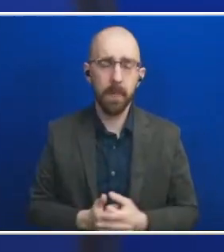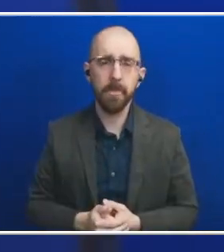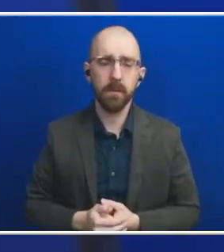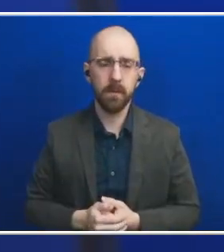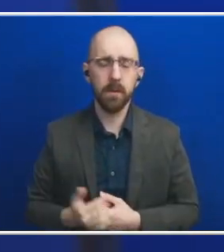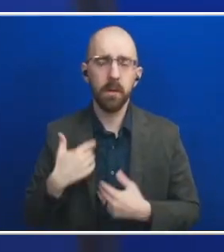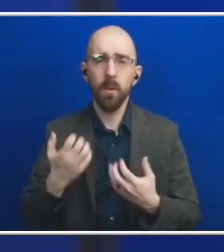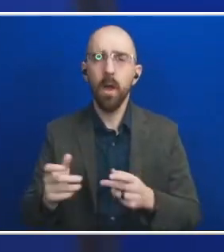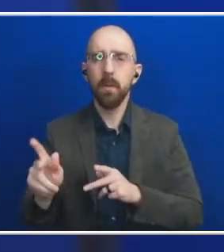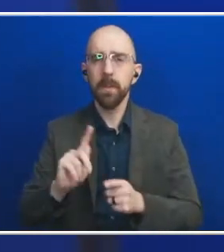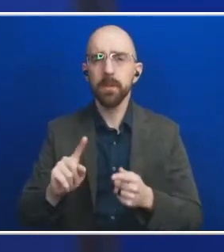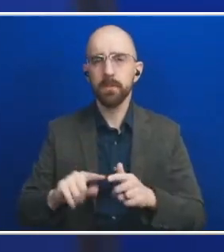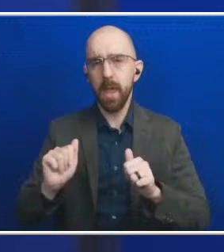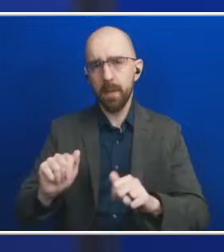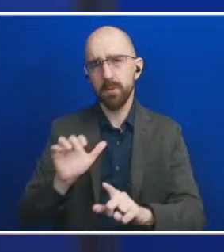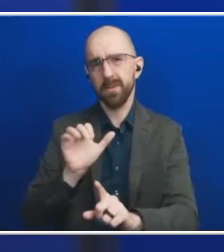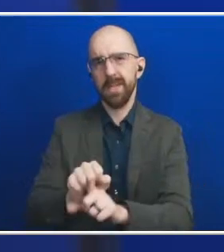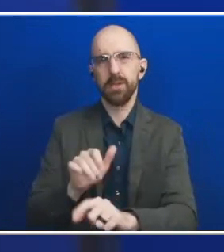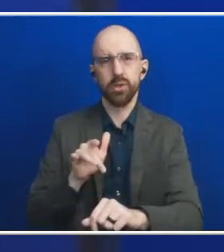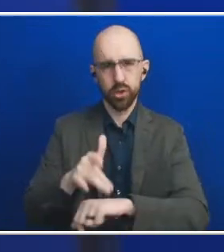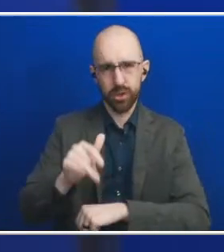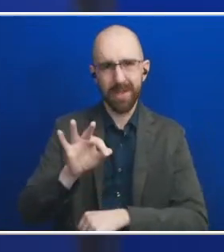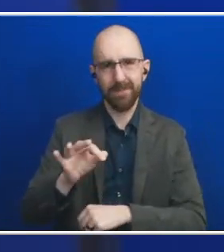catch it early if they have something wrong,